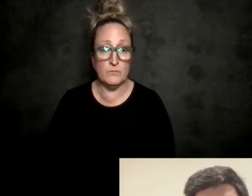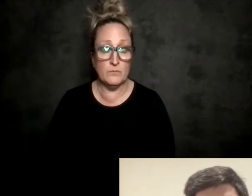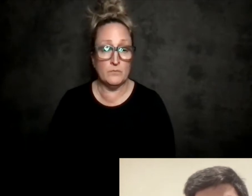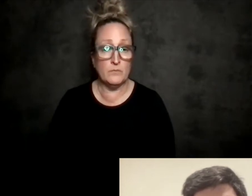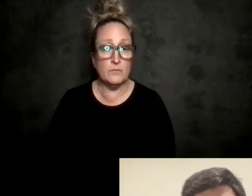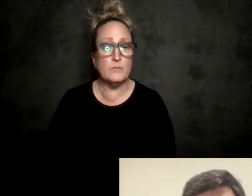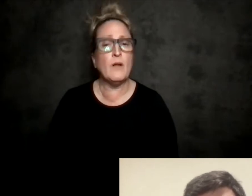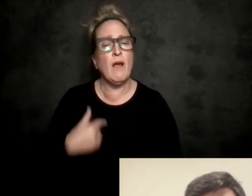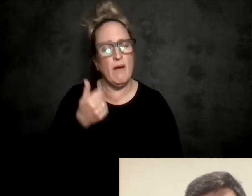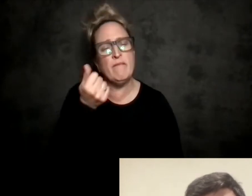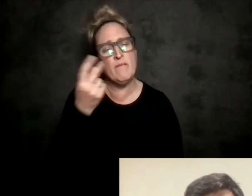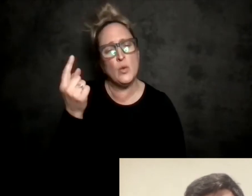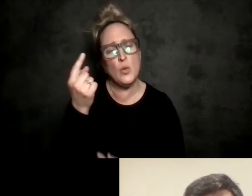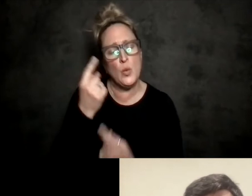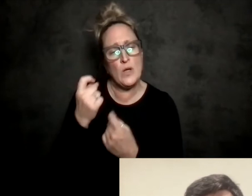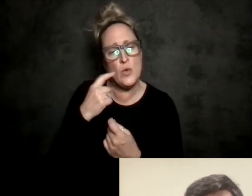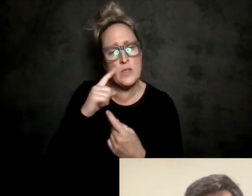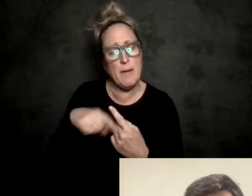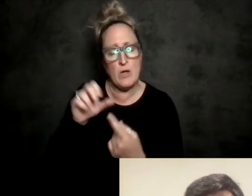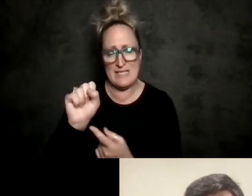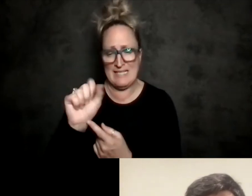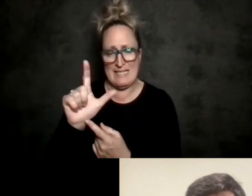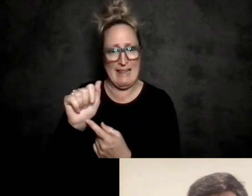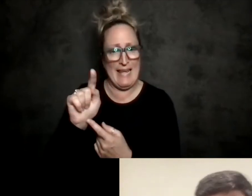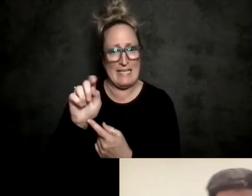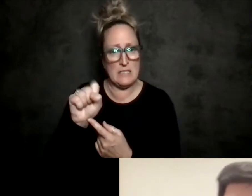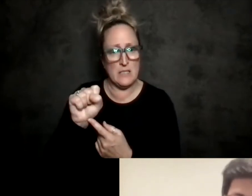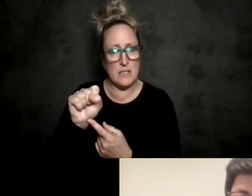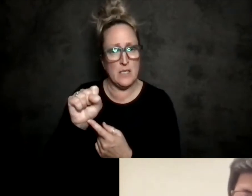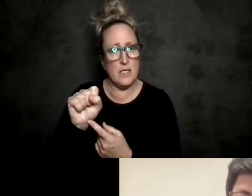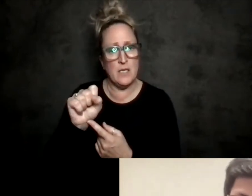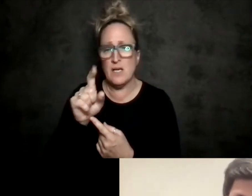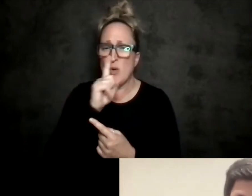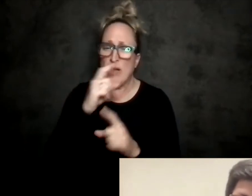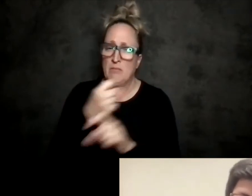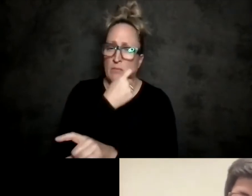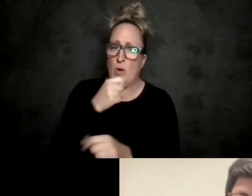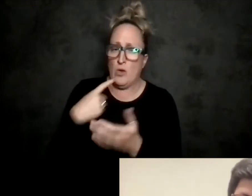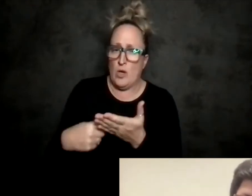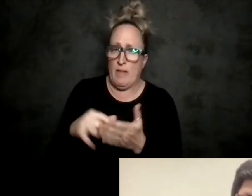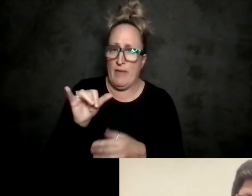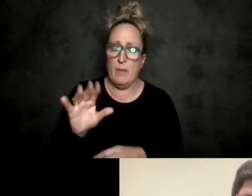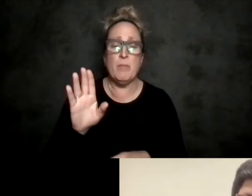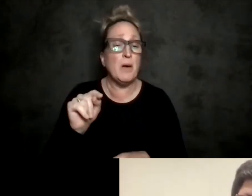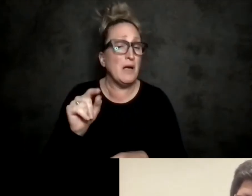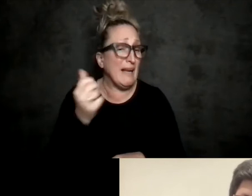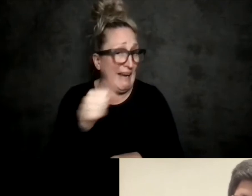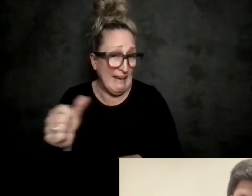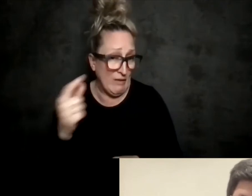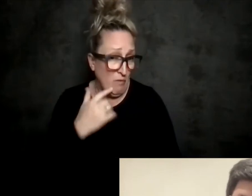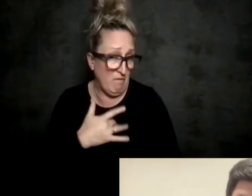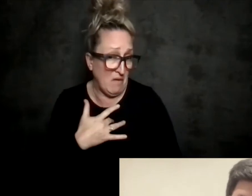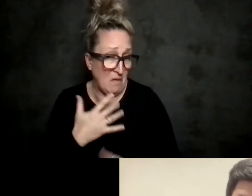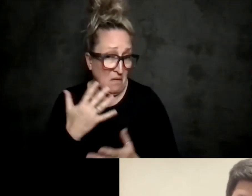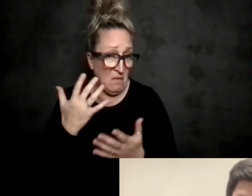I've gotten a few questions about slates, and that's not really what we're talking about here. But is there anything you feel that